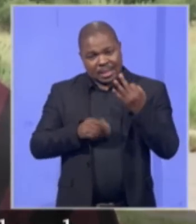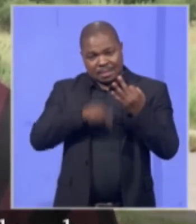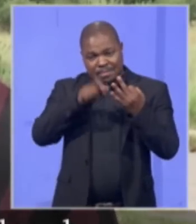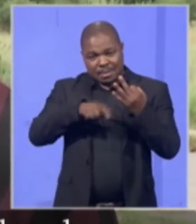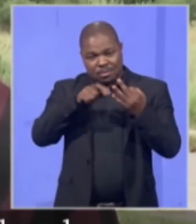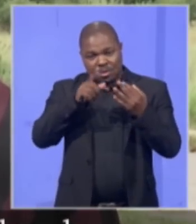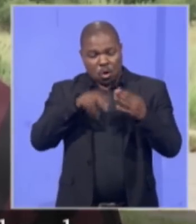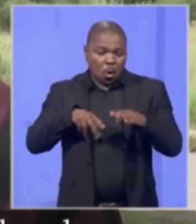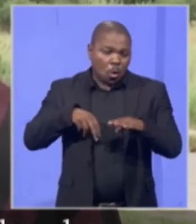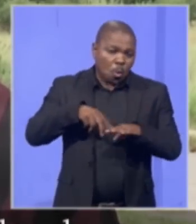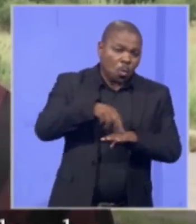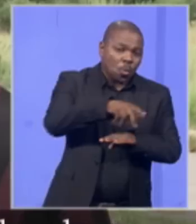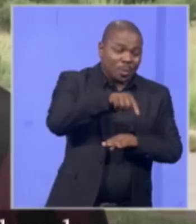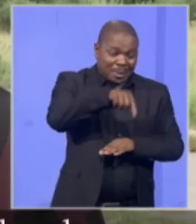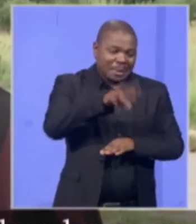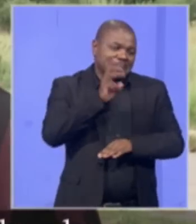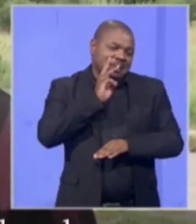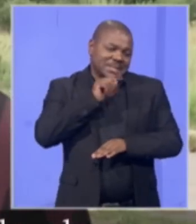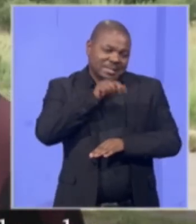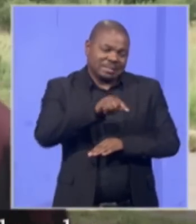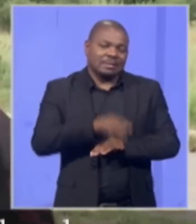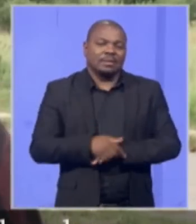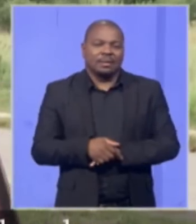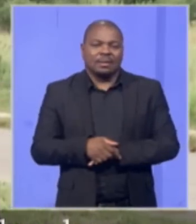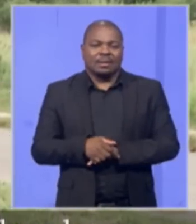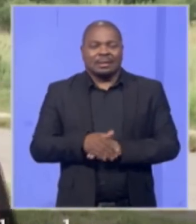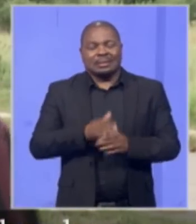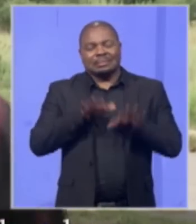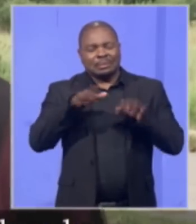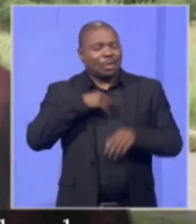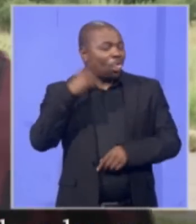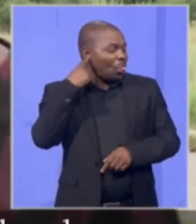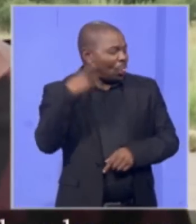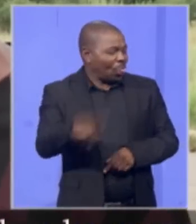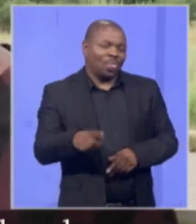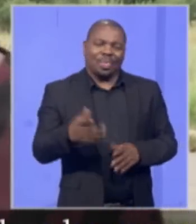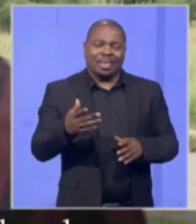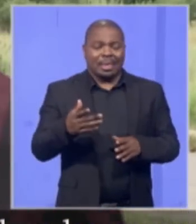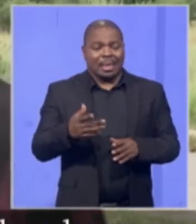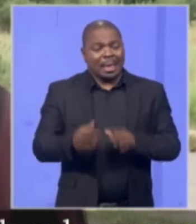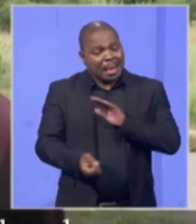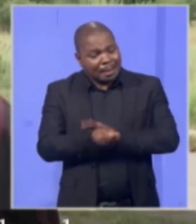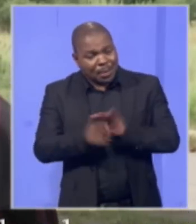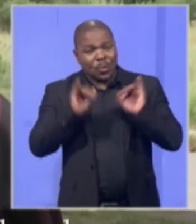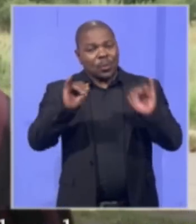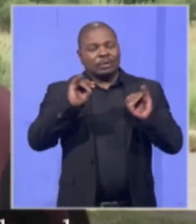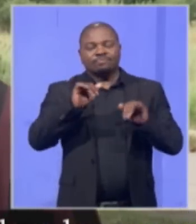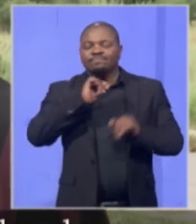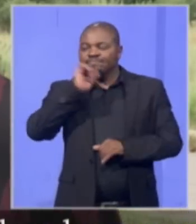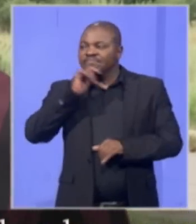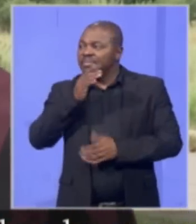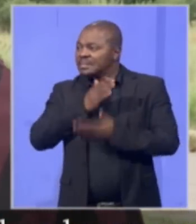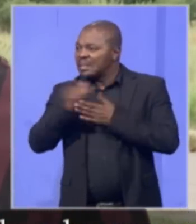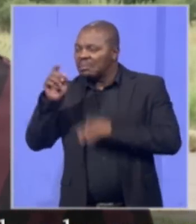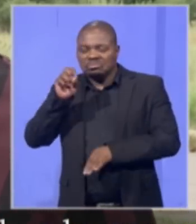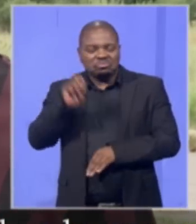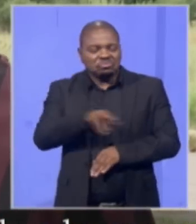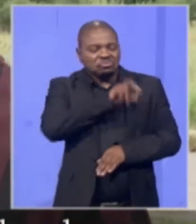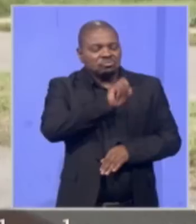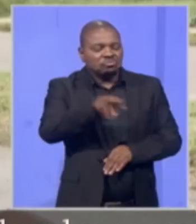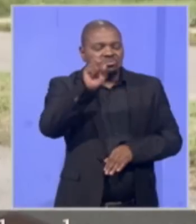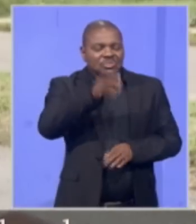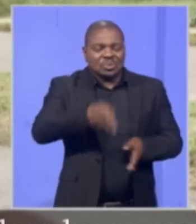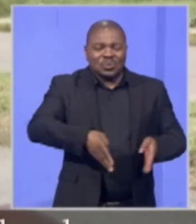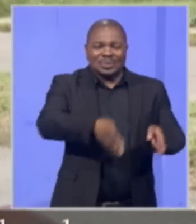ba feta mo metsing ao. Batho ba utlwi la ntse go diragala fela ya lo ba ntse ba tsweletse fela ba ntse ba feta mo